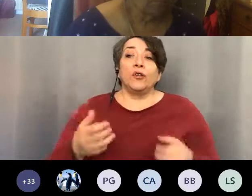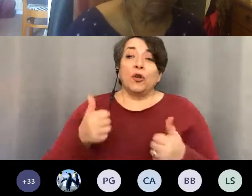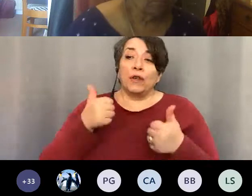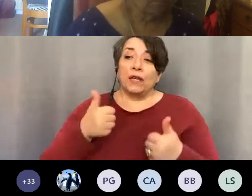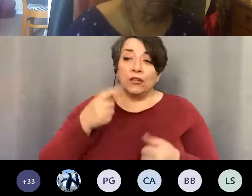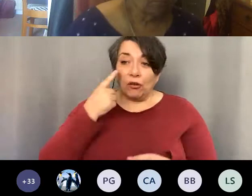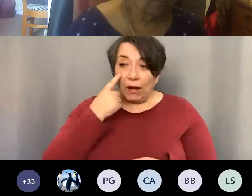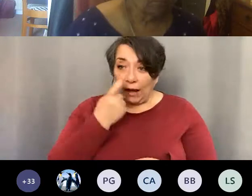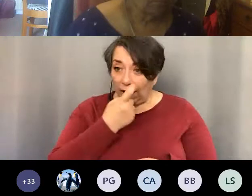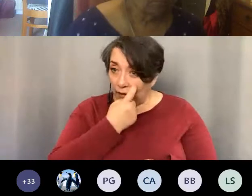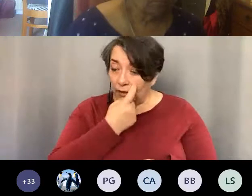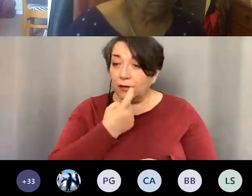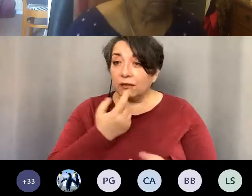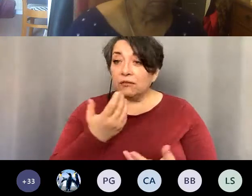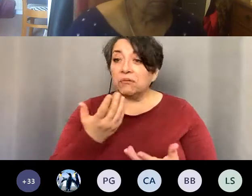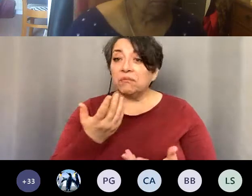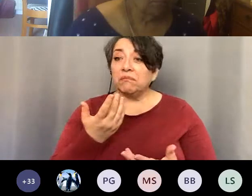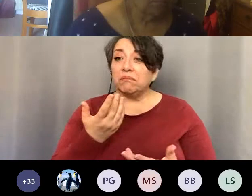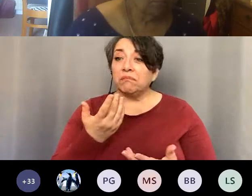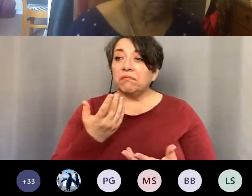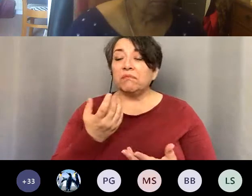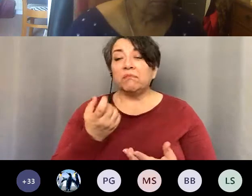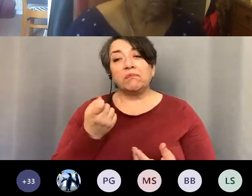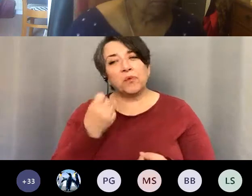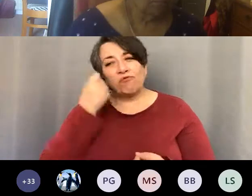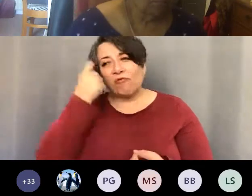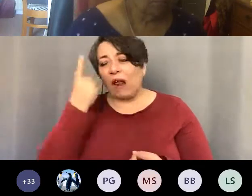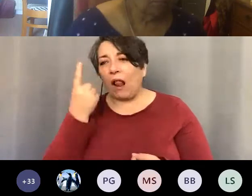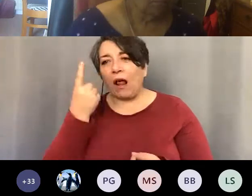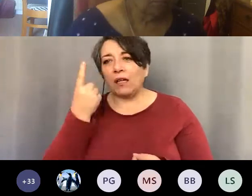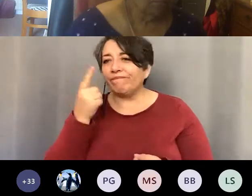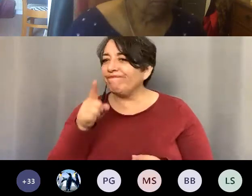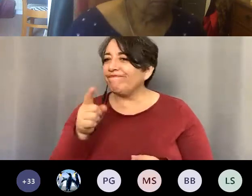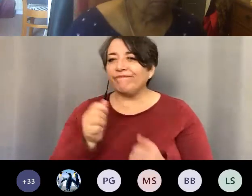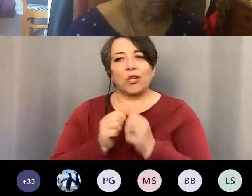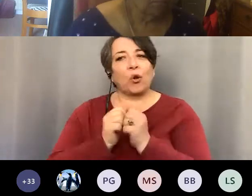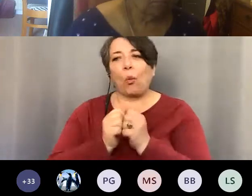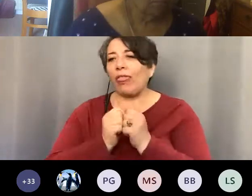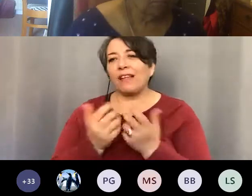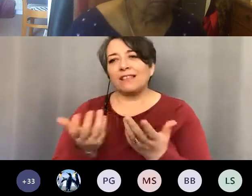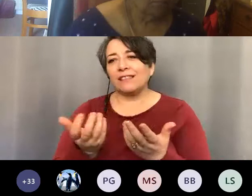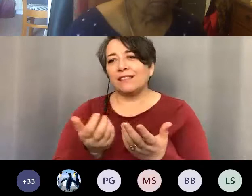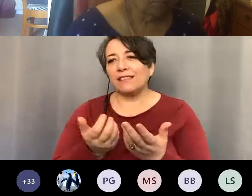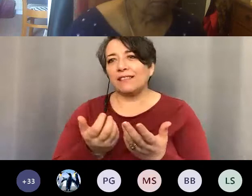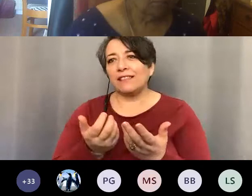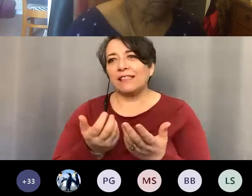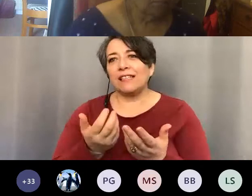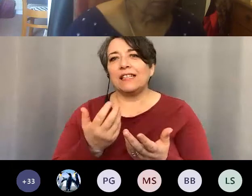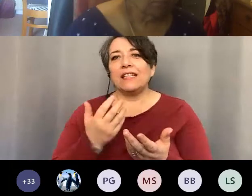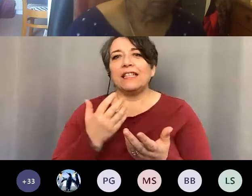weren't seeing value across all of the outpatient appointments that needed to happen. So when I talk about